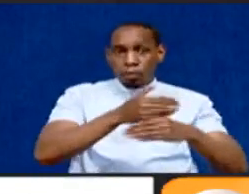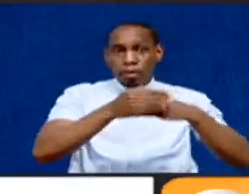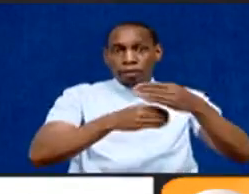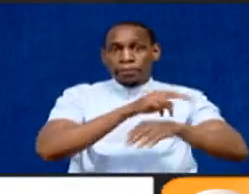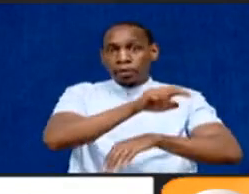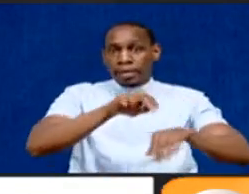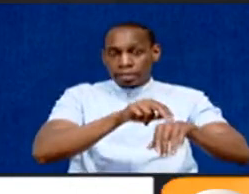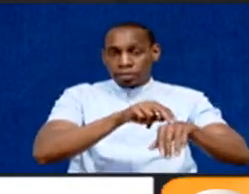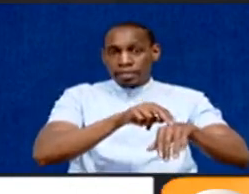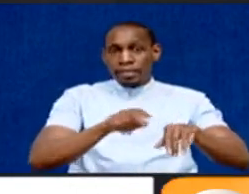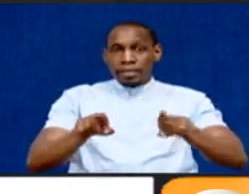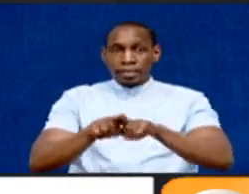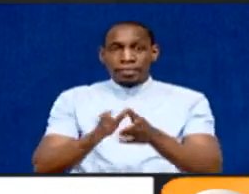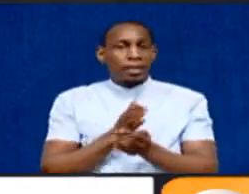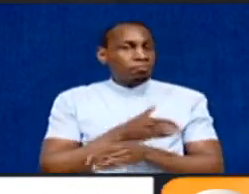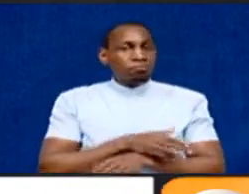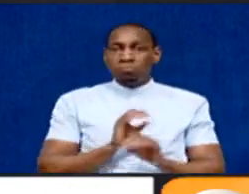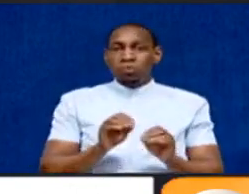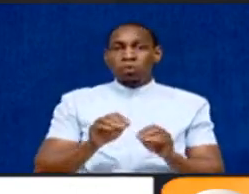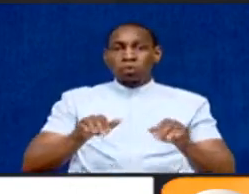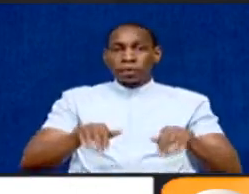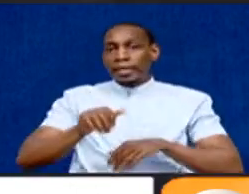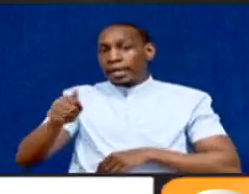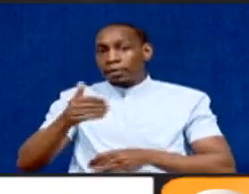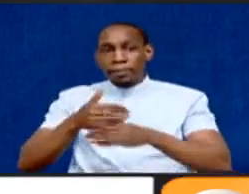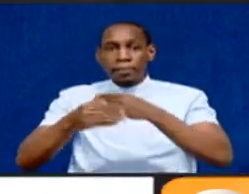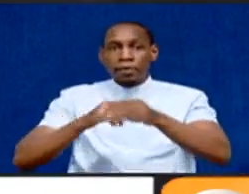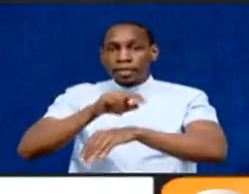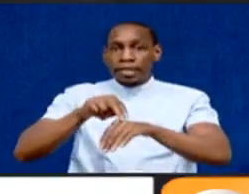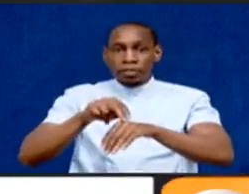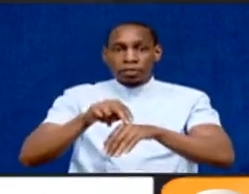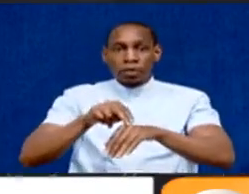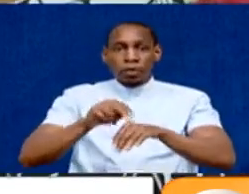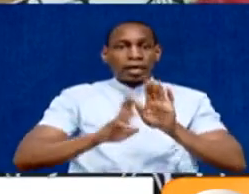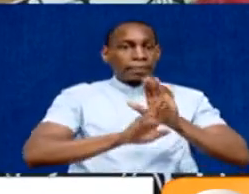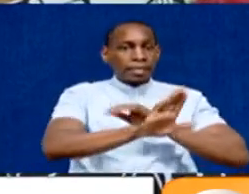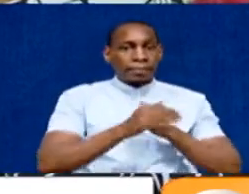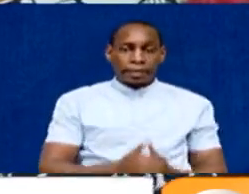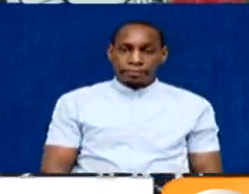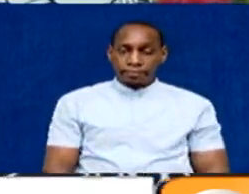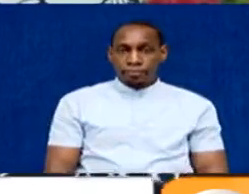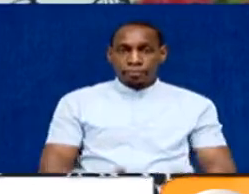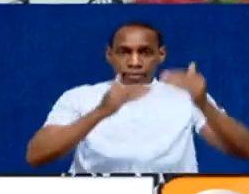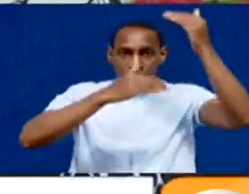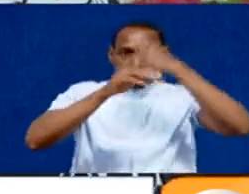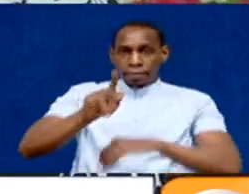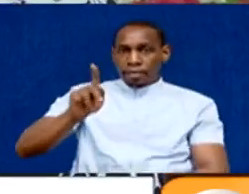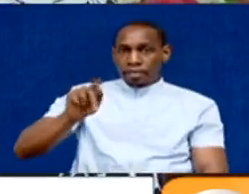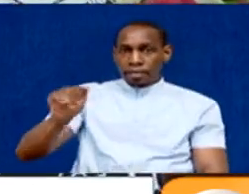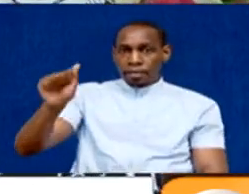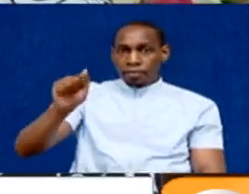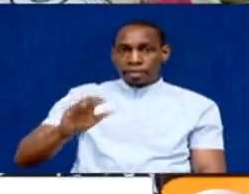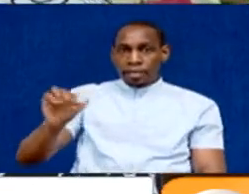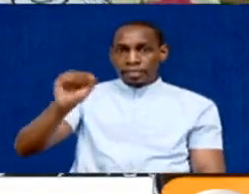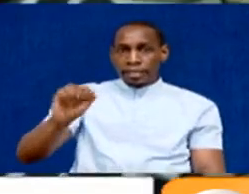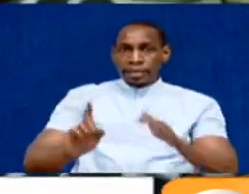building this nation and not sit back and wait for others to build the nation on their behalf. Professor Margaret Kobia, the